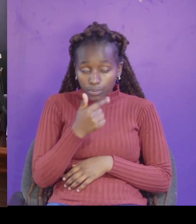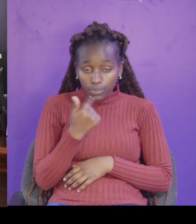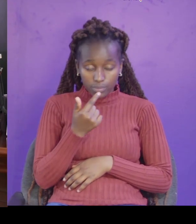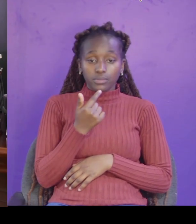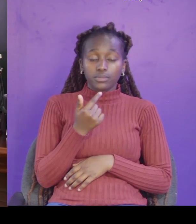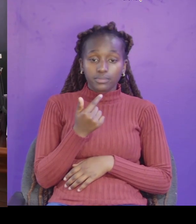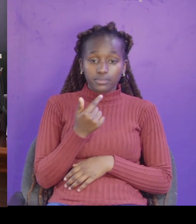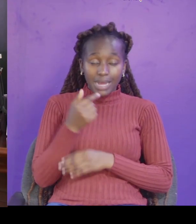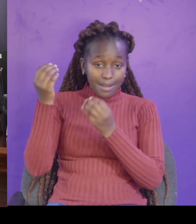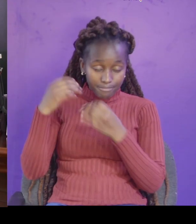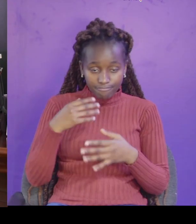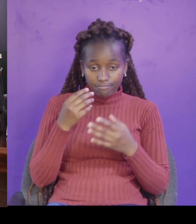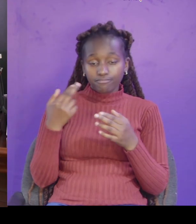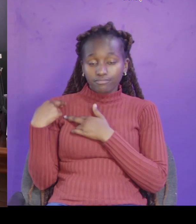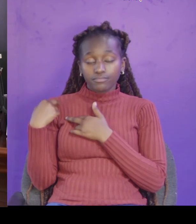will charge me,